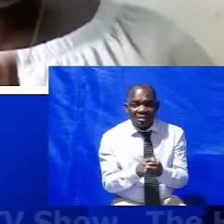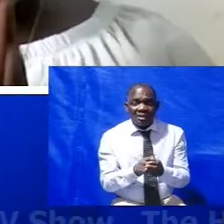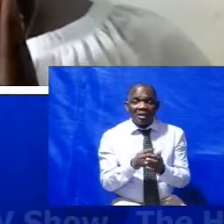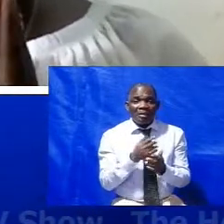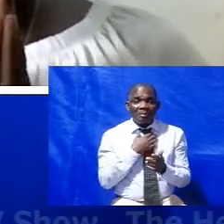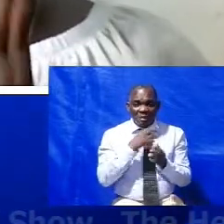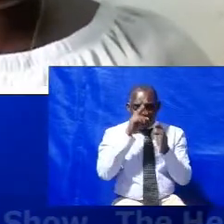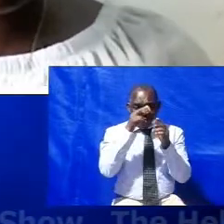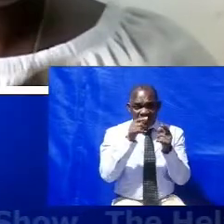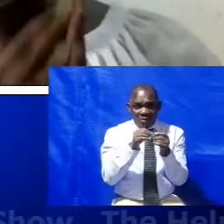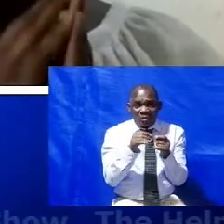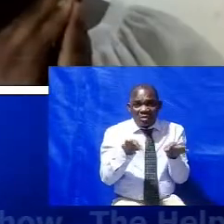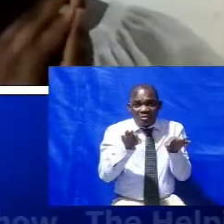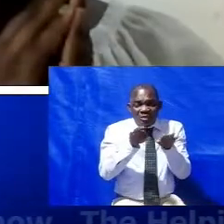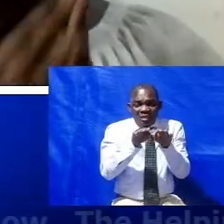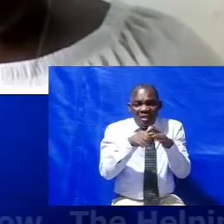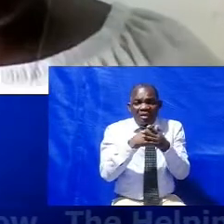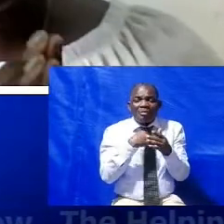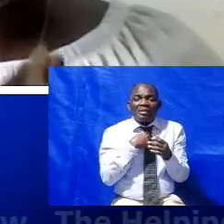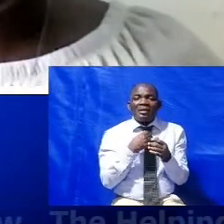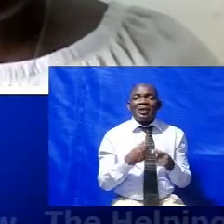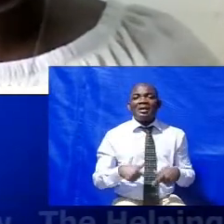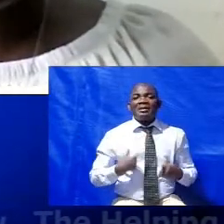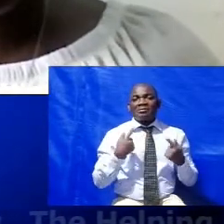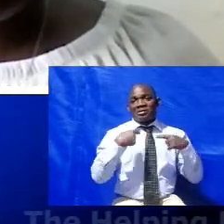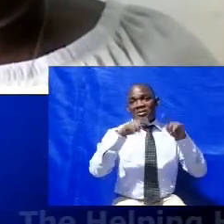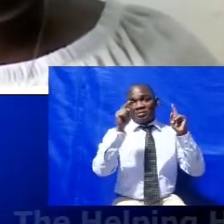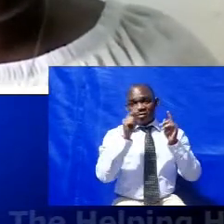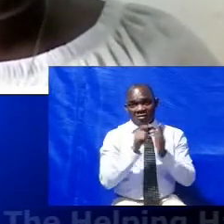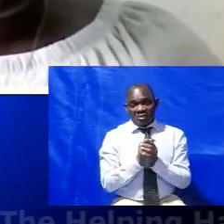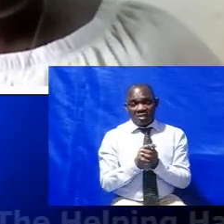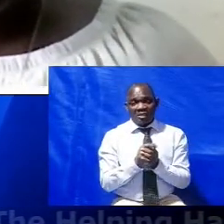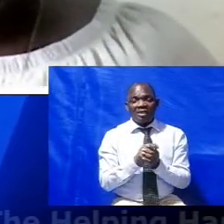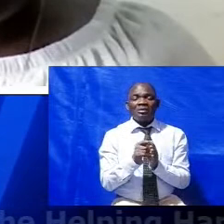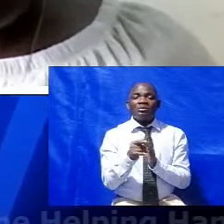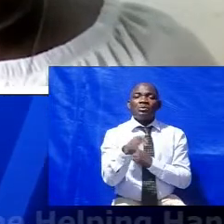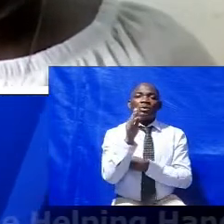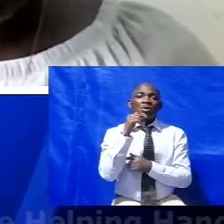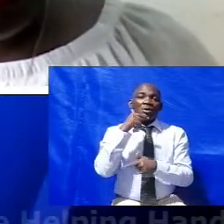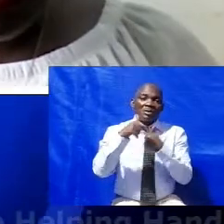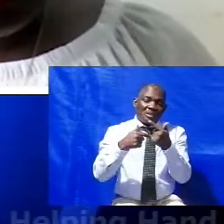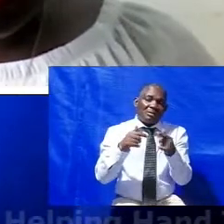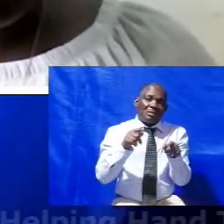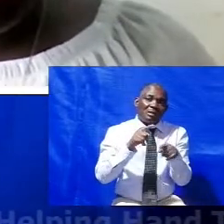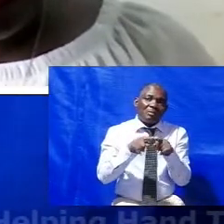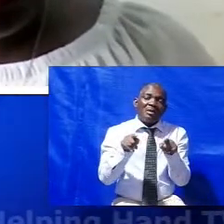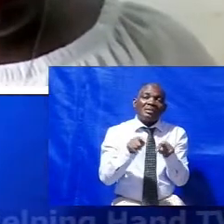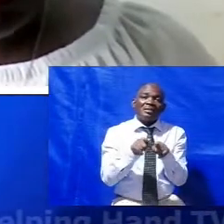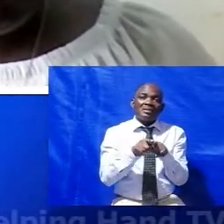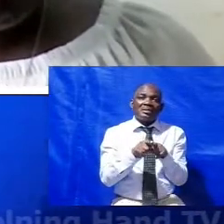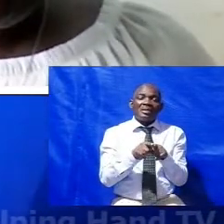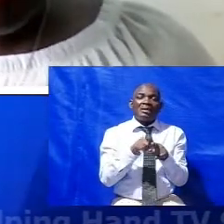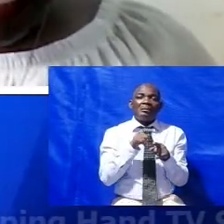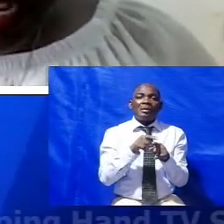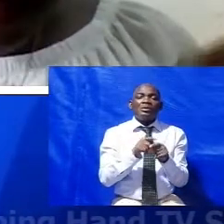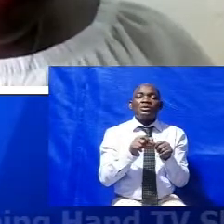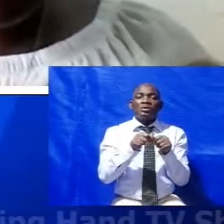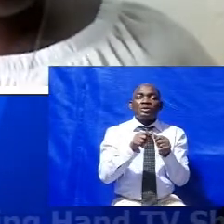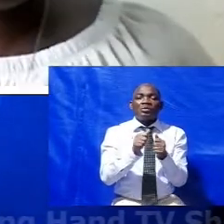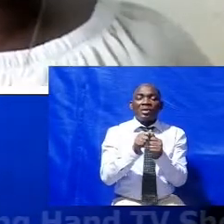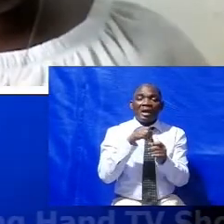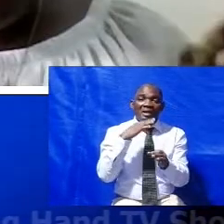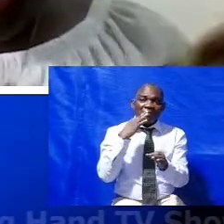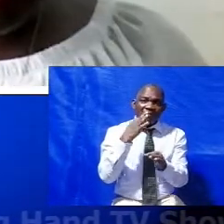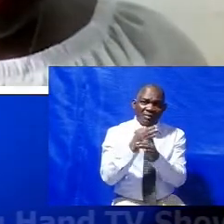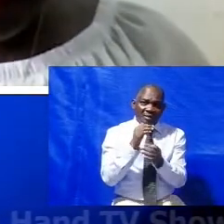So I would say how I was able to survive is purely God's grace, but also living